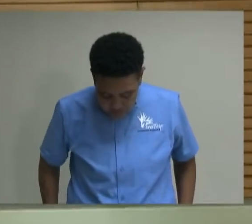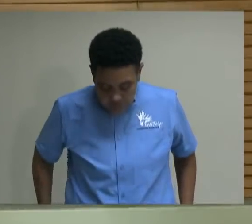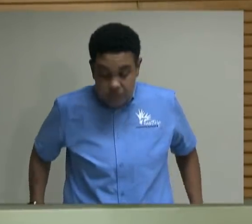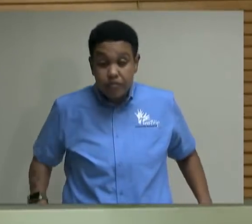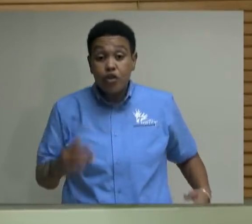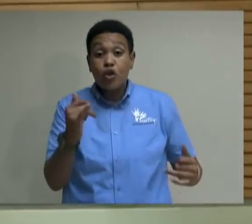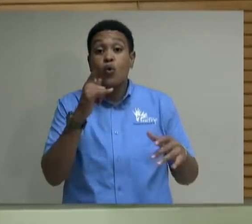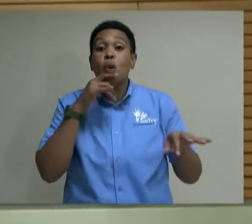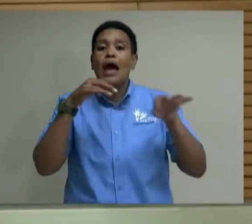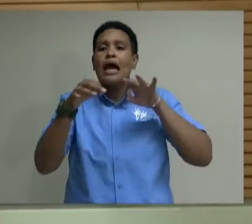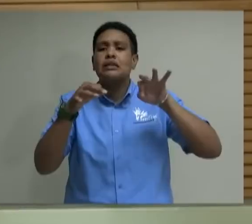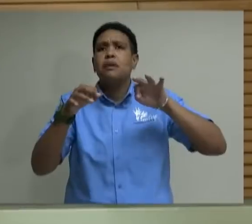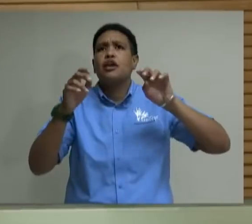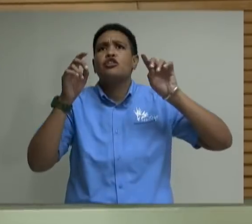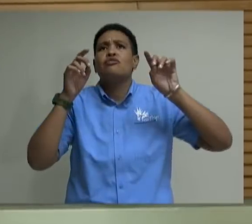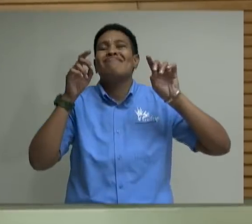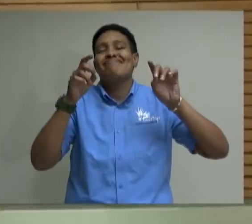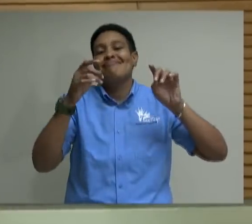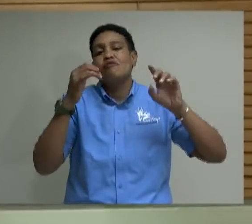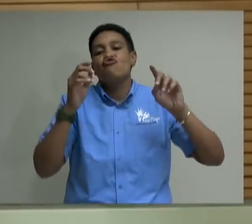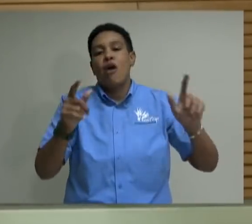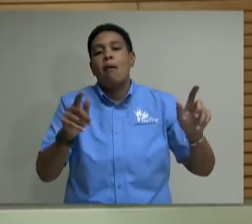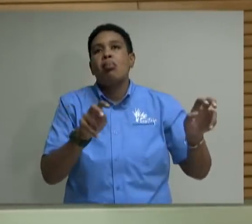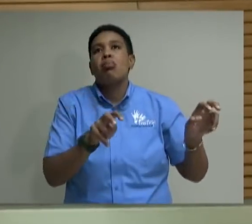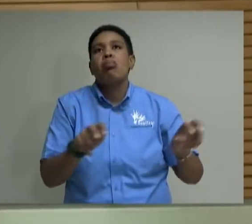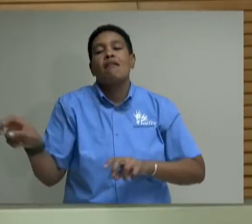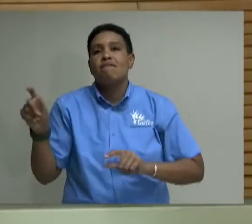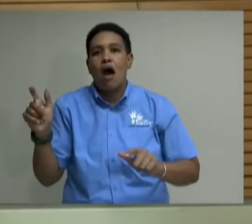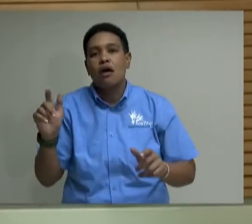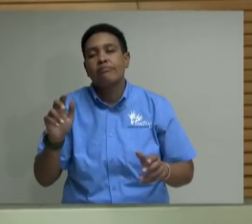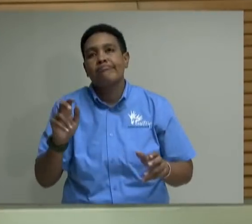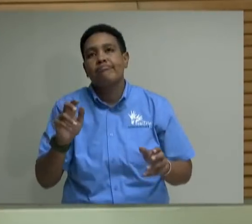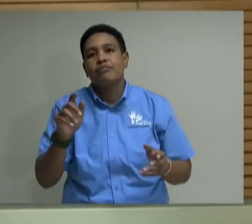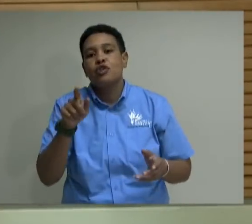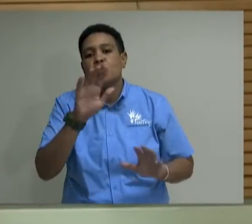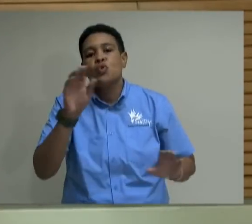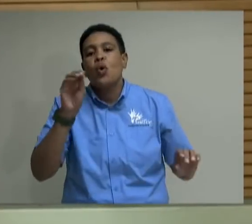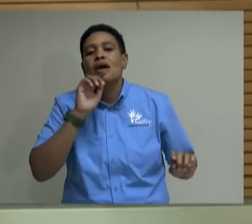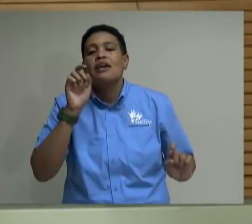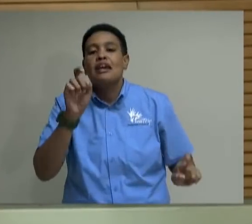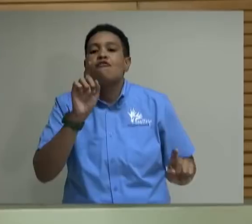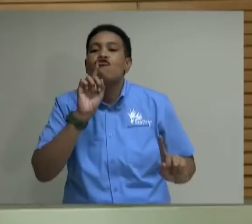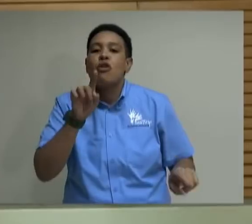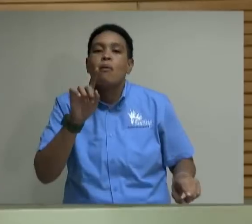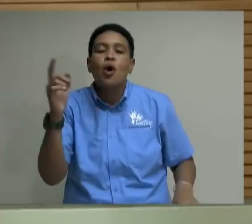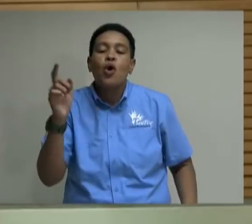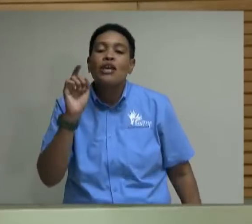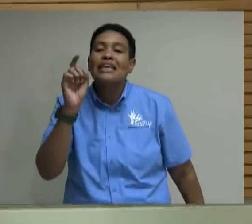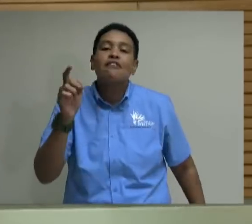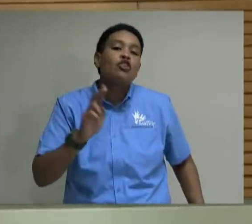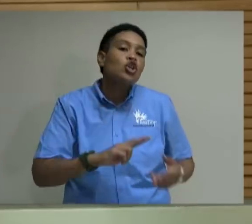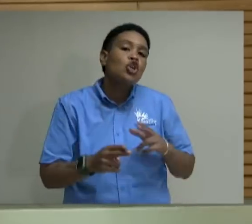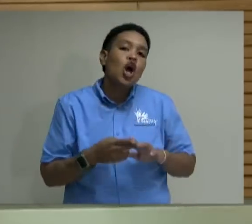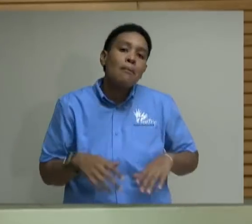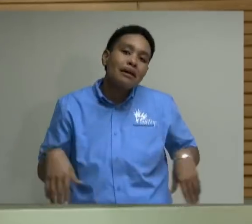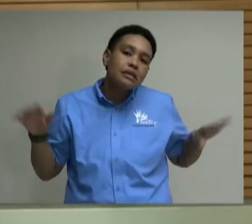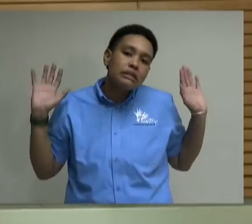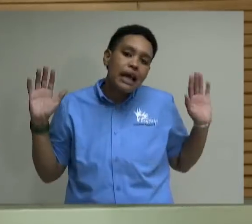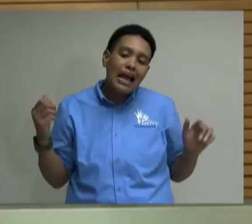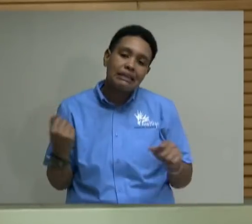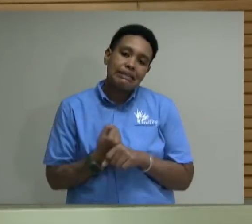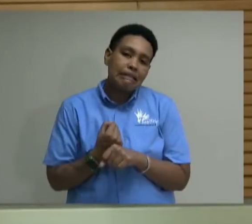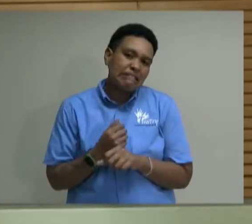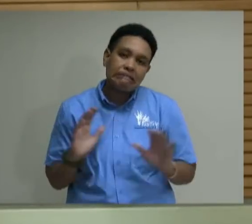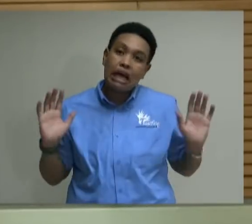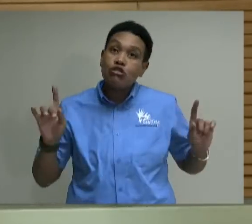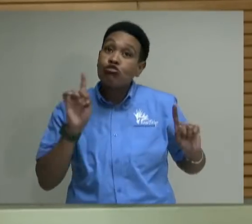But I'm saying, when you look at because all you give us, you no longer give us a report, you give us just figures and stats.